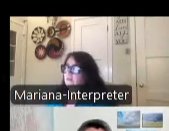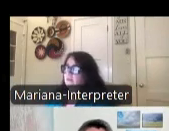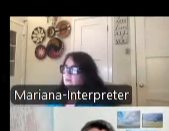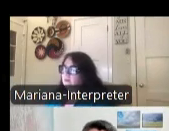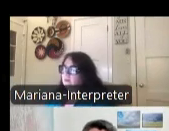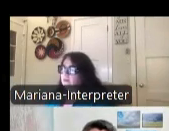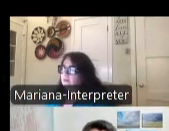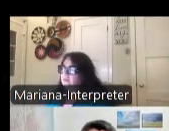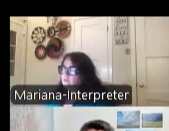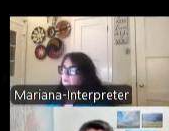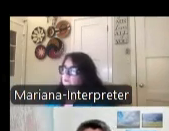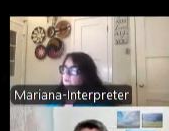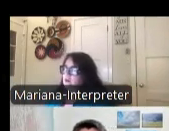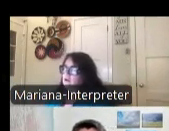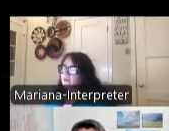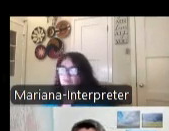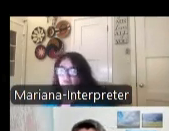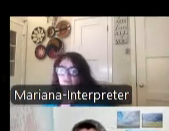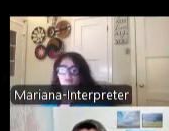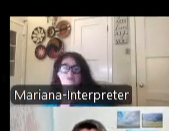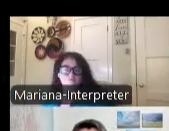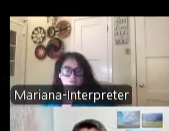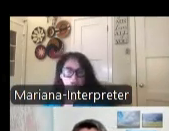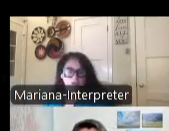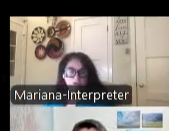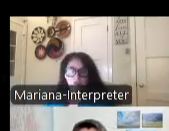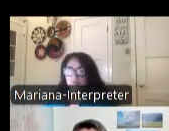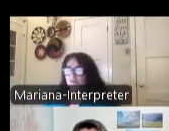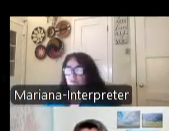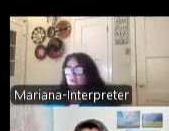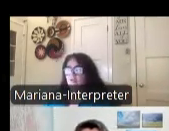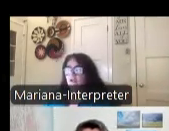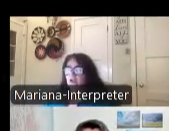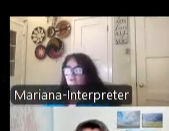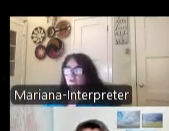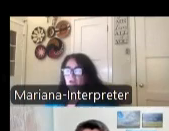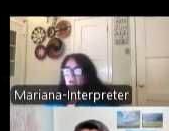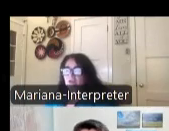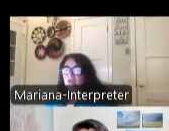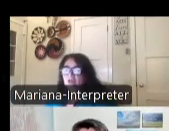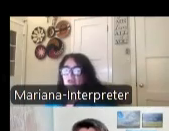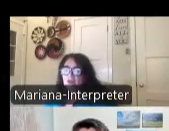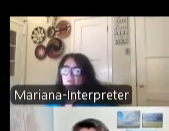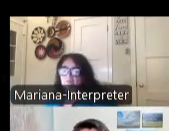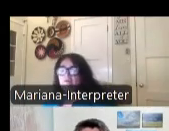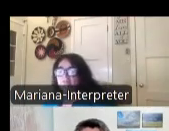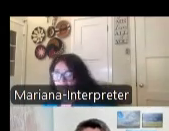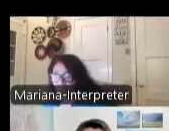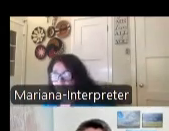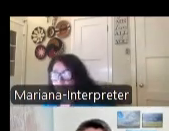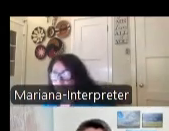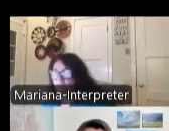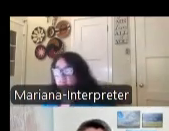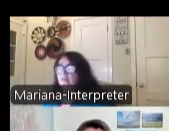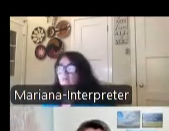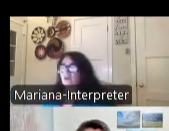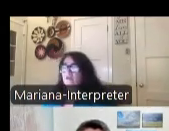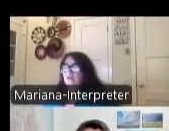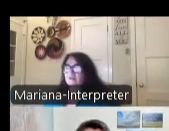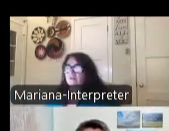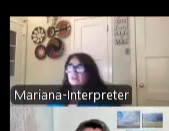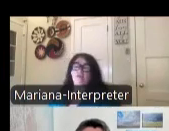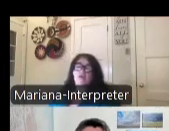of course, which is faster across inland areas and not the coast, is that California will experience more